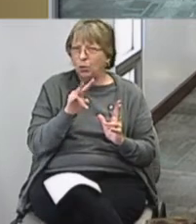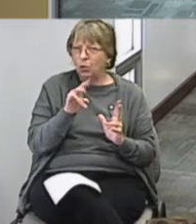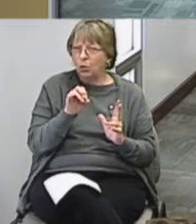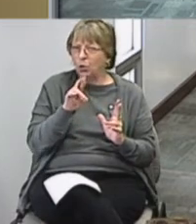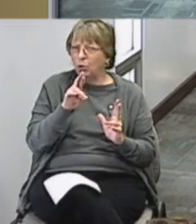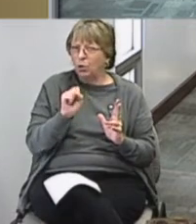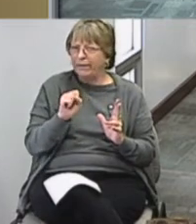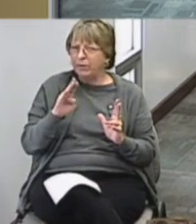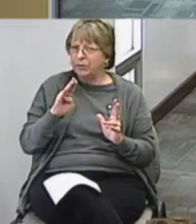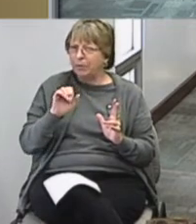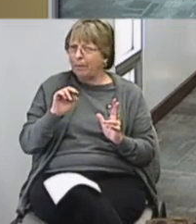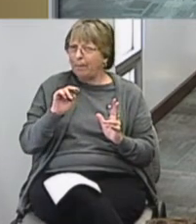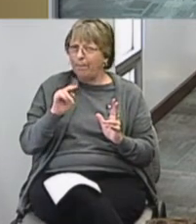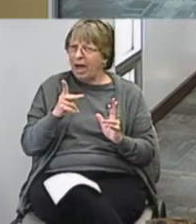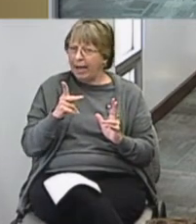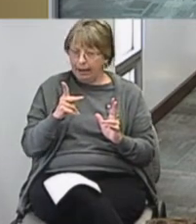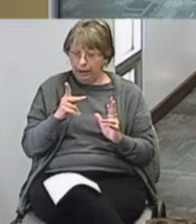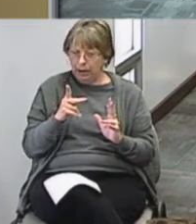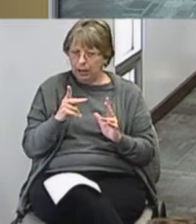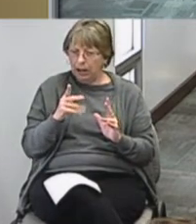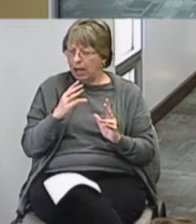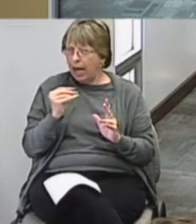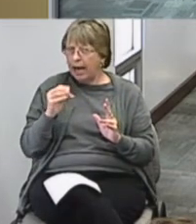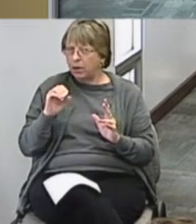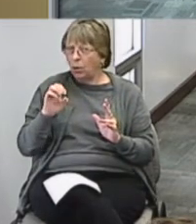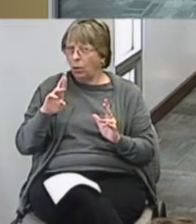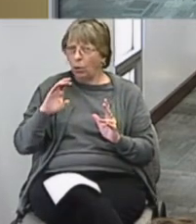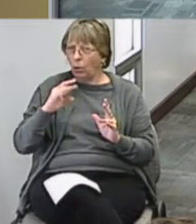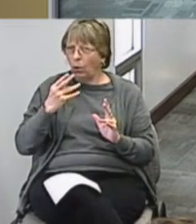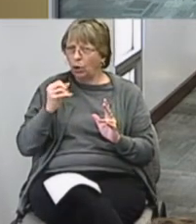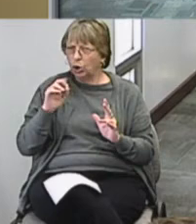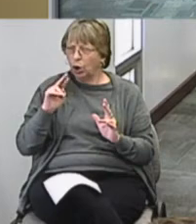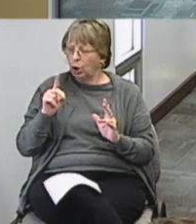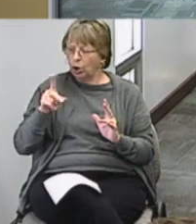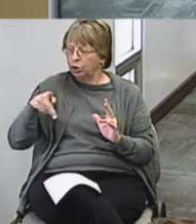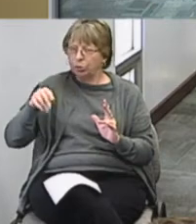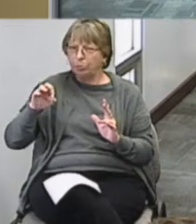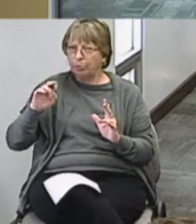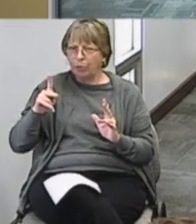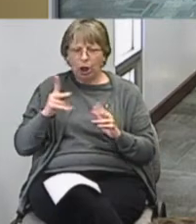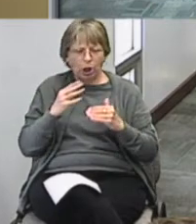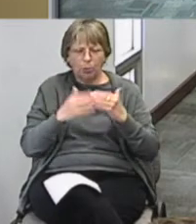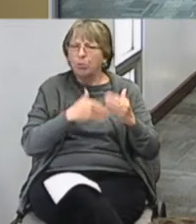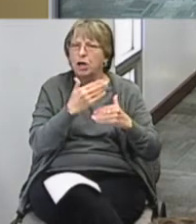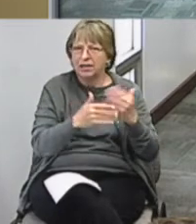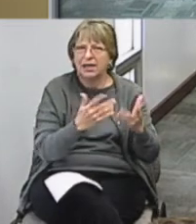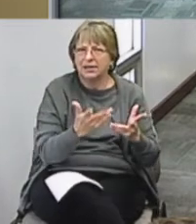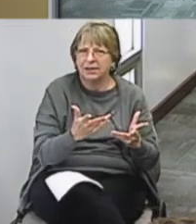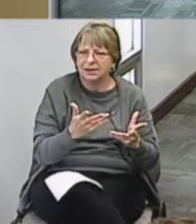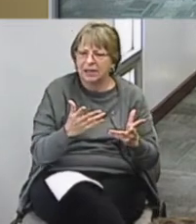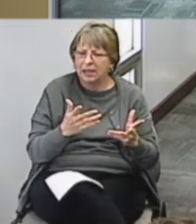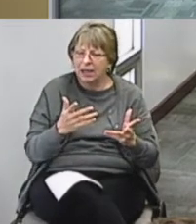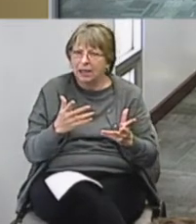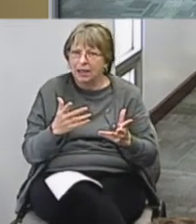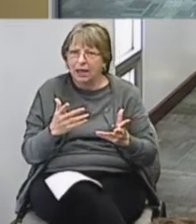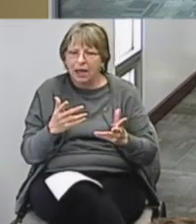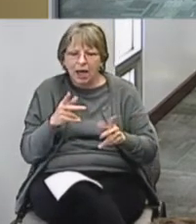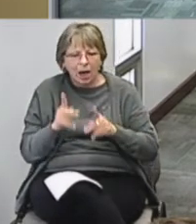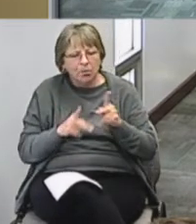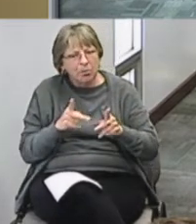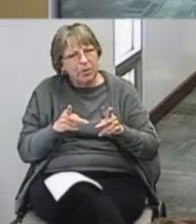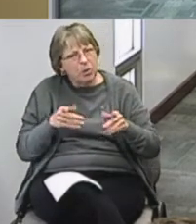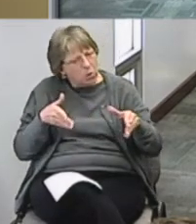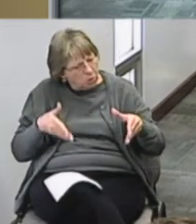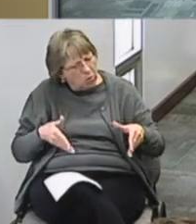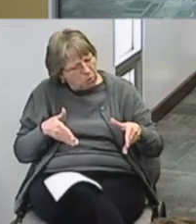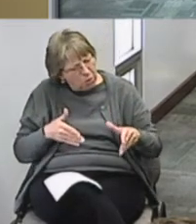having a bad process. I thought that people walked away with a good feel that they were represented, they were allowed to air their vote, so